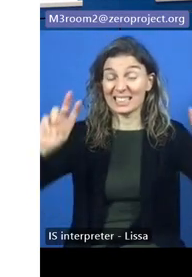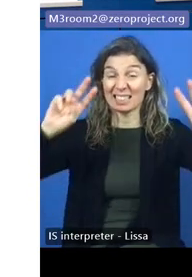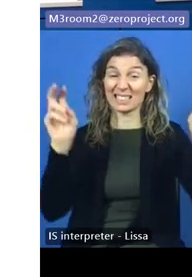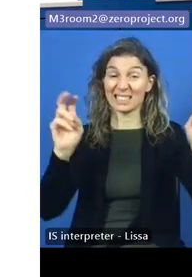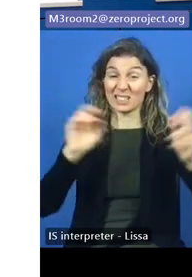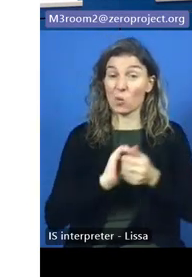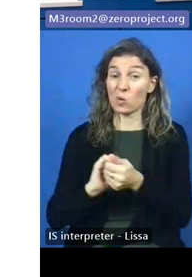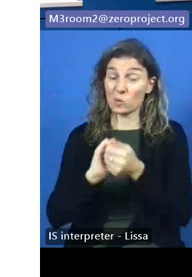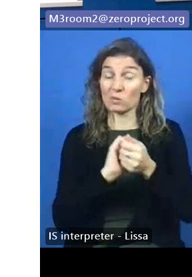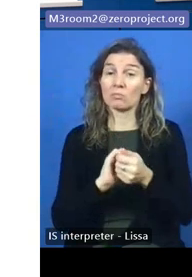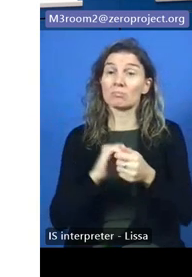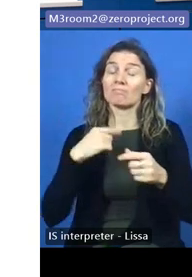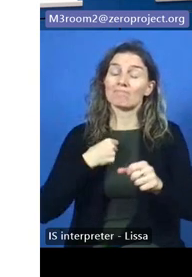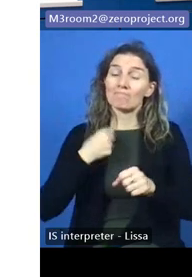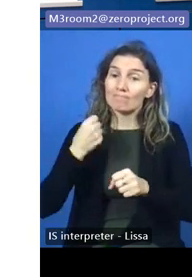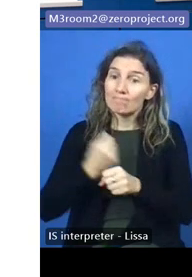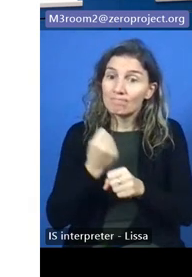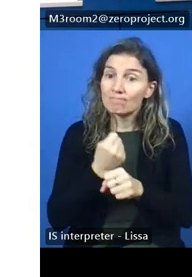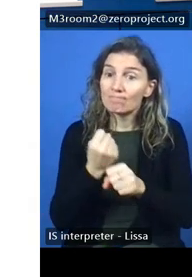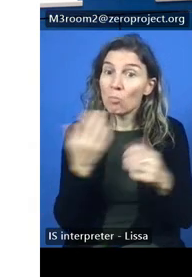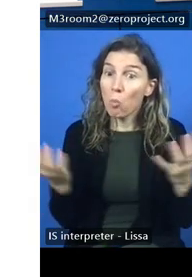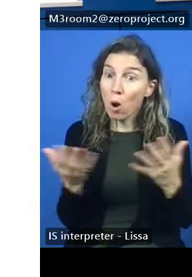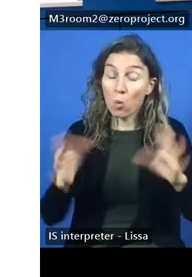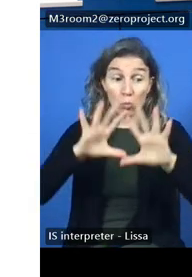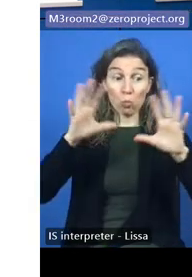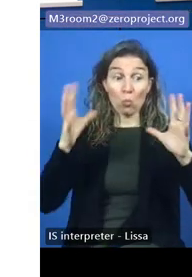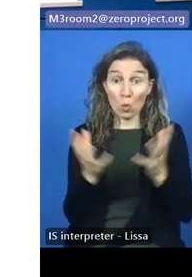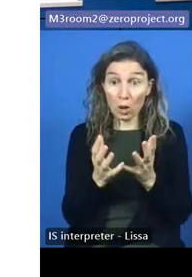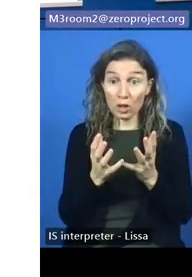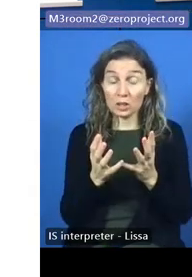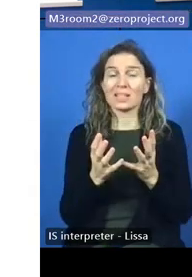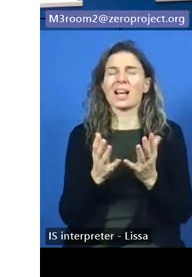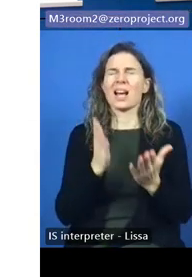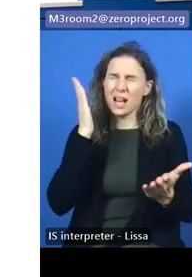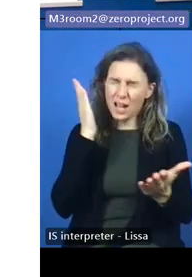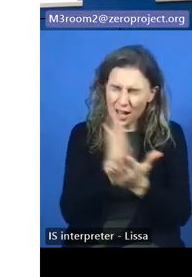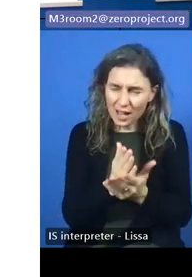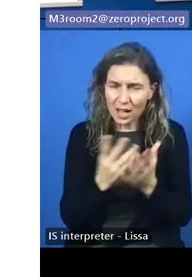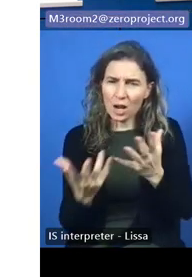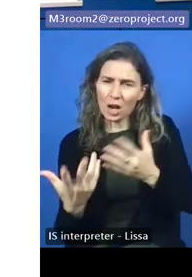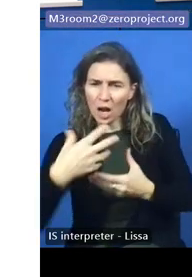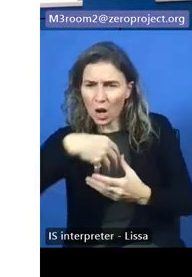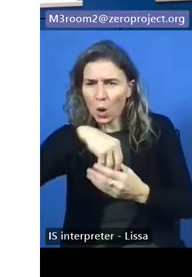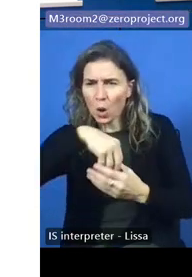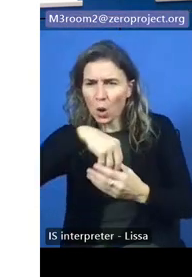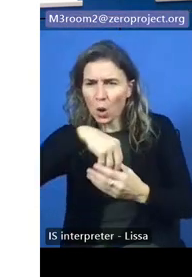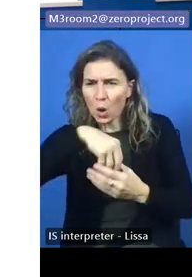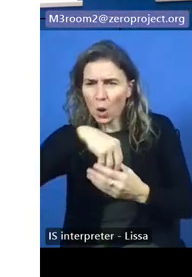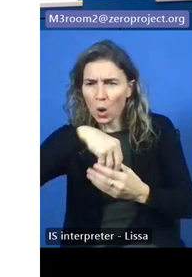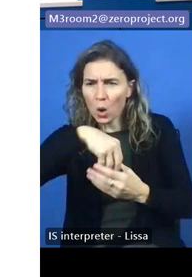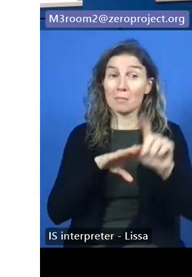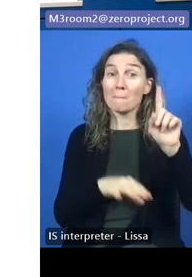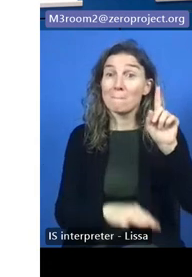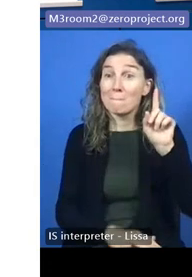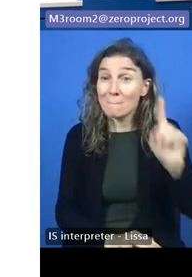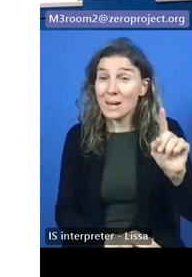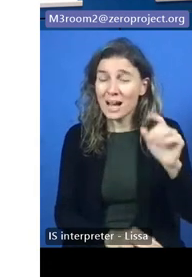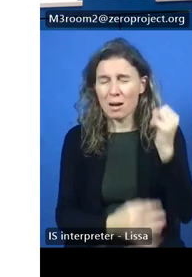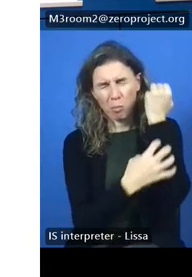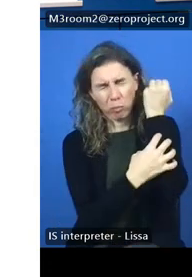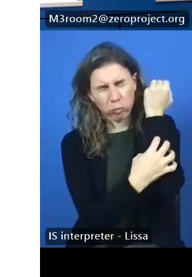for a more inclusive and just world. We all have heard of poverty, but do we know the effects of extreme